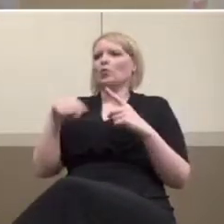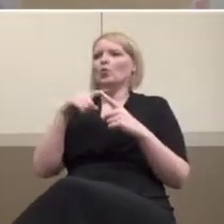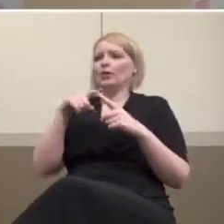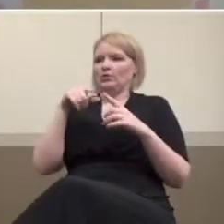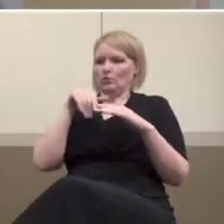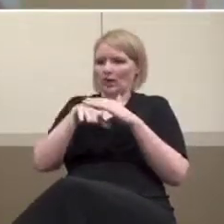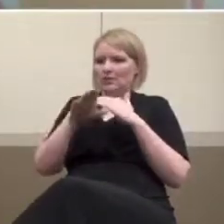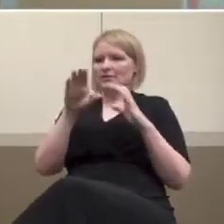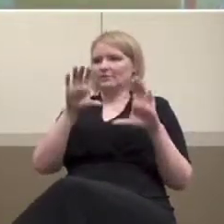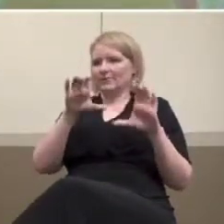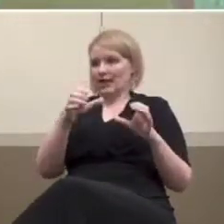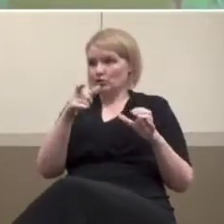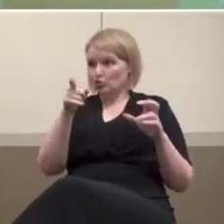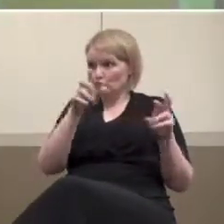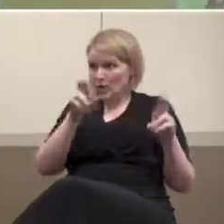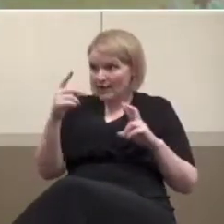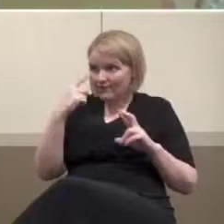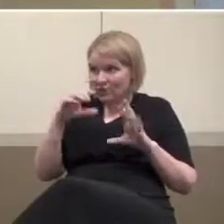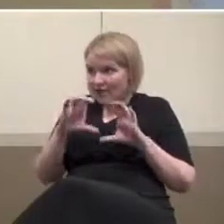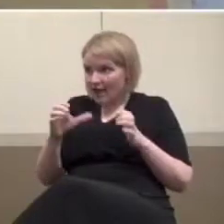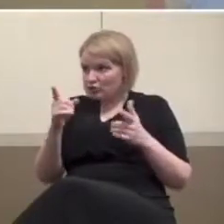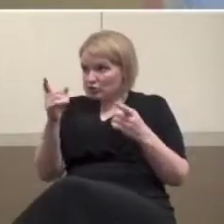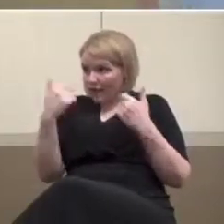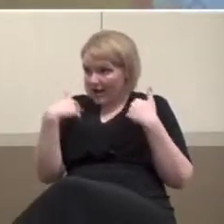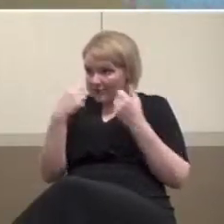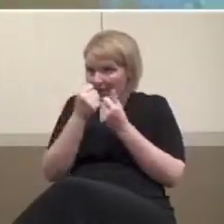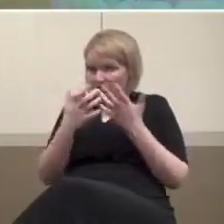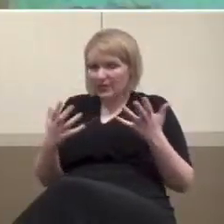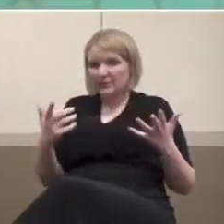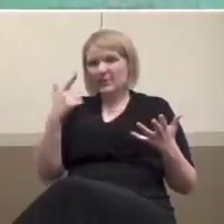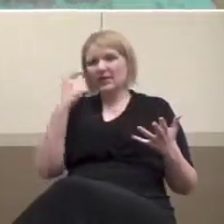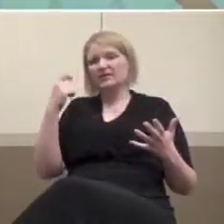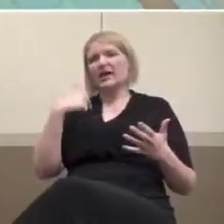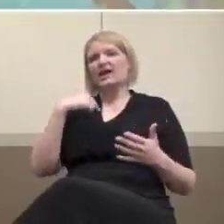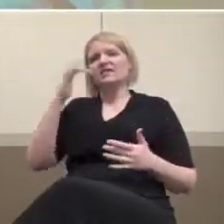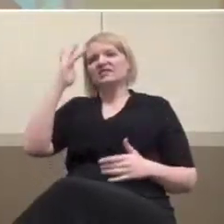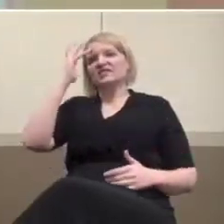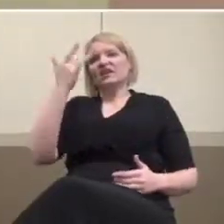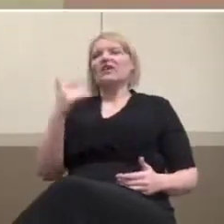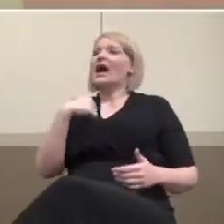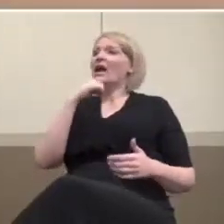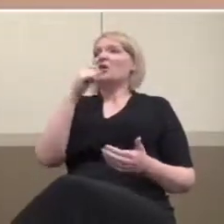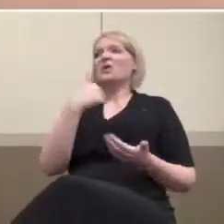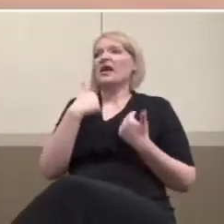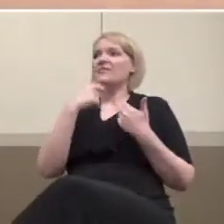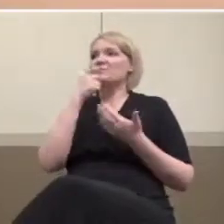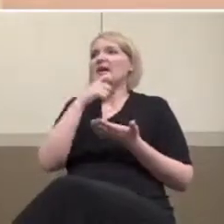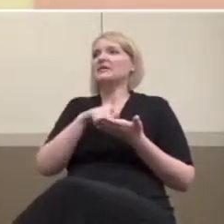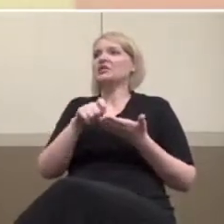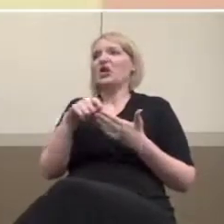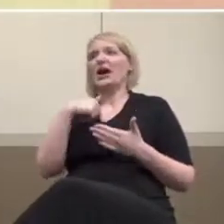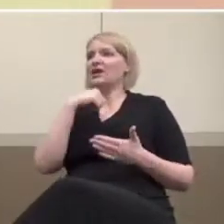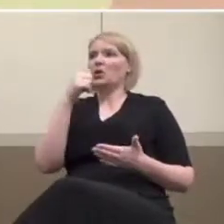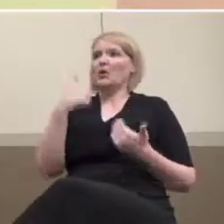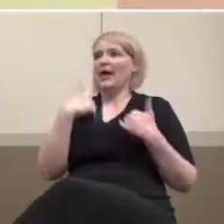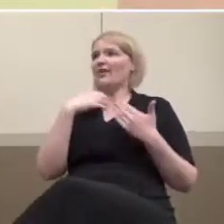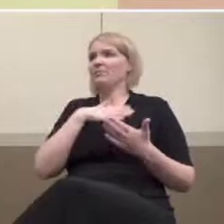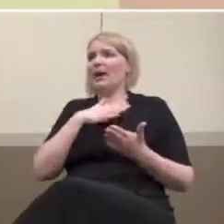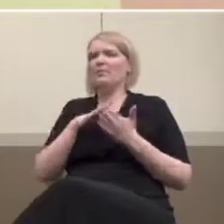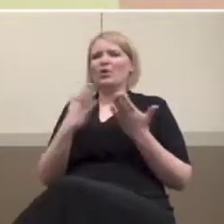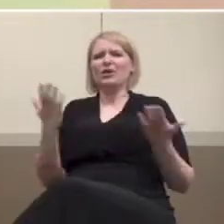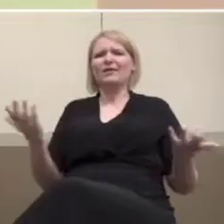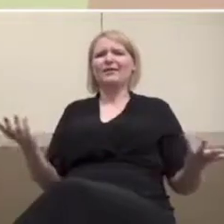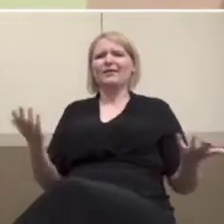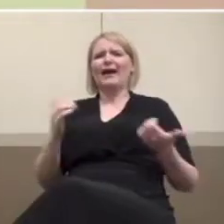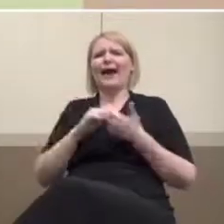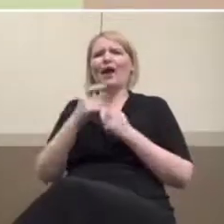have the things that you need? Because I got tired of, I don't have a pencil. I don't have my book. Well, how do you come to class without a pencil? So this is